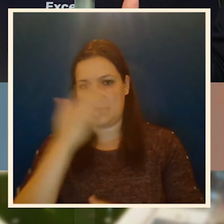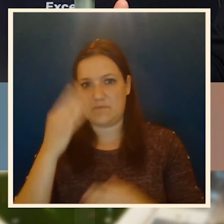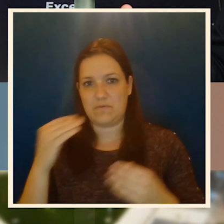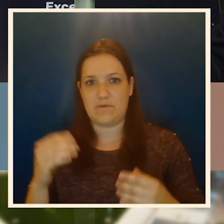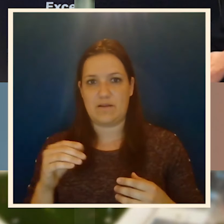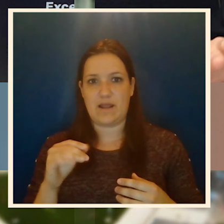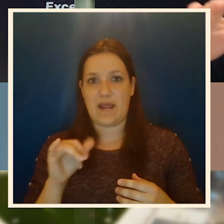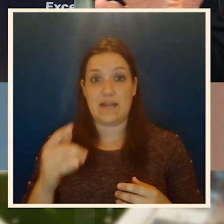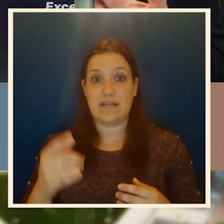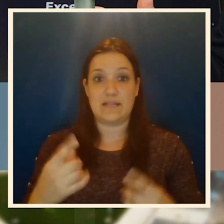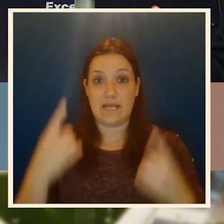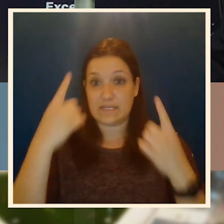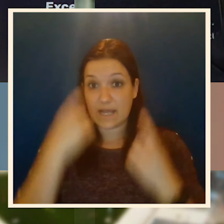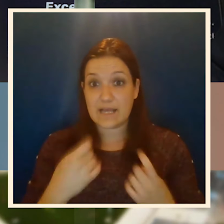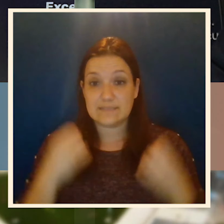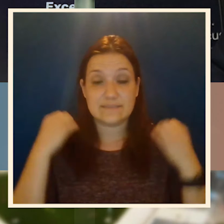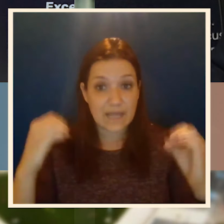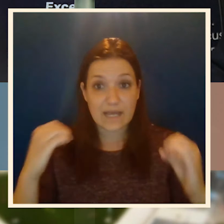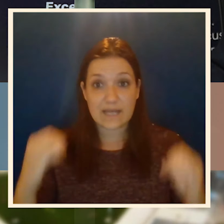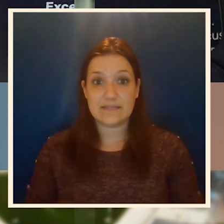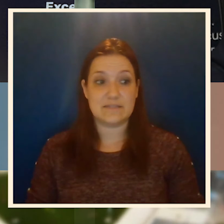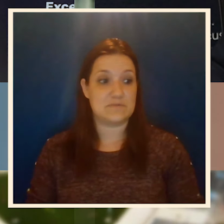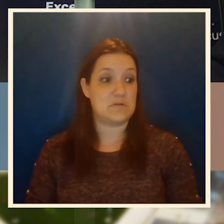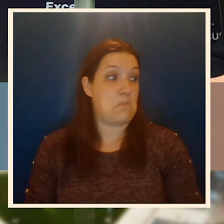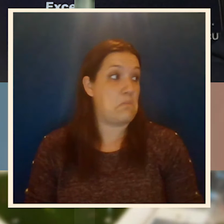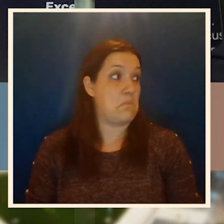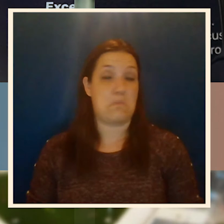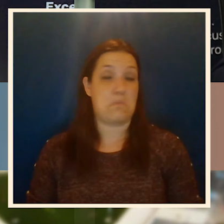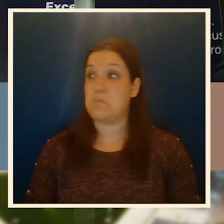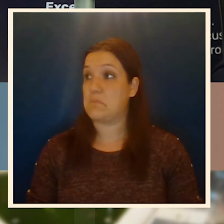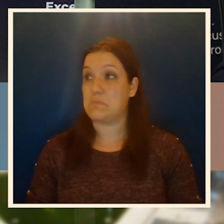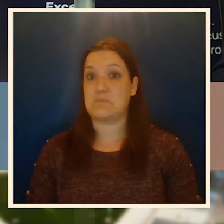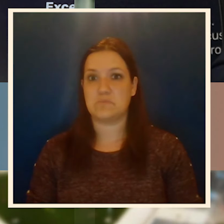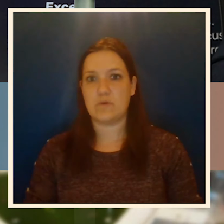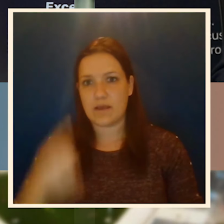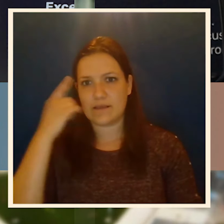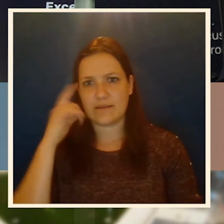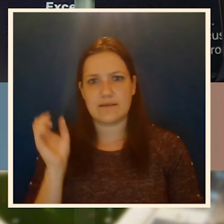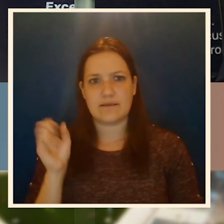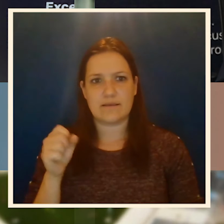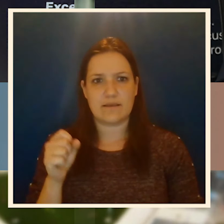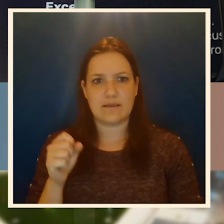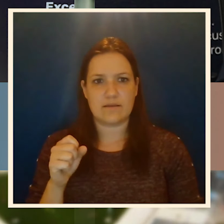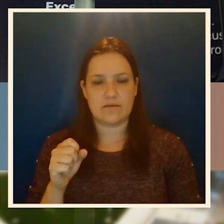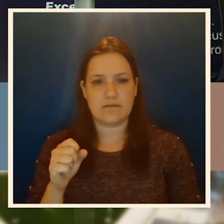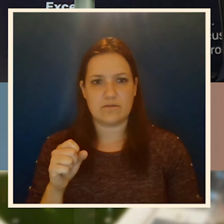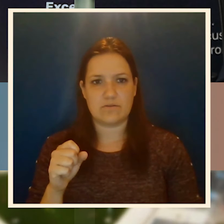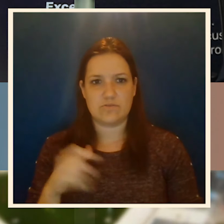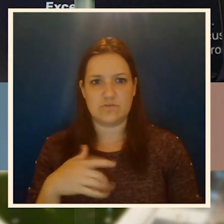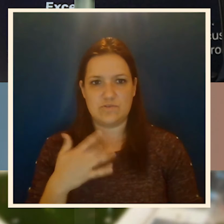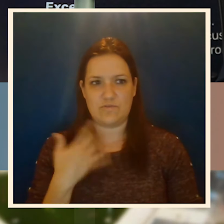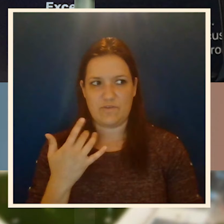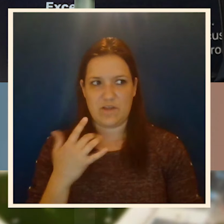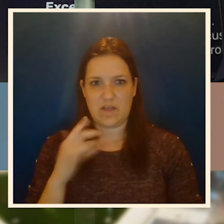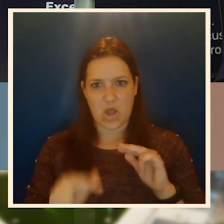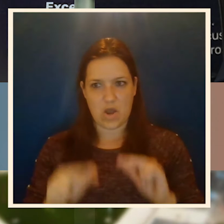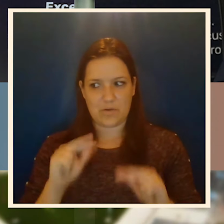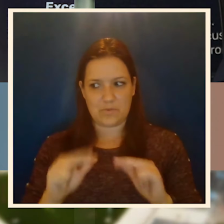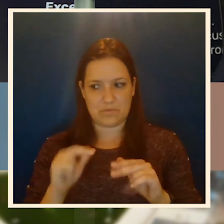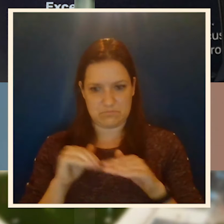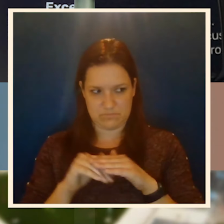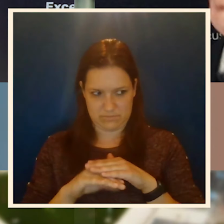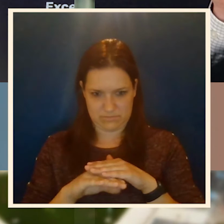get screened or anything. It was just, so I suspect that, yeah, we're going to reopen. Did you kind of feel like a criminal walking in without